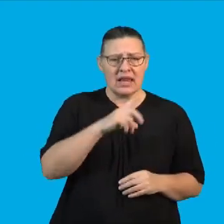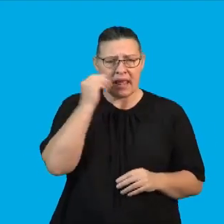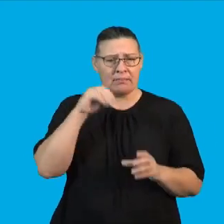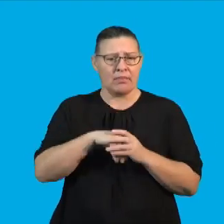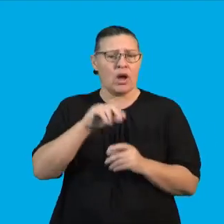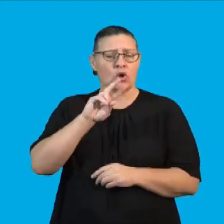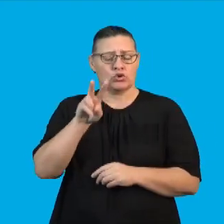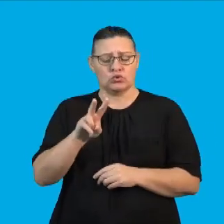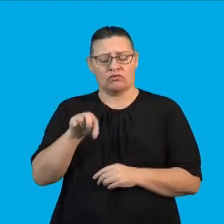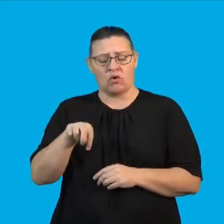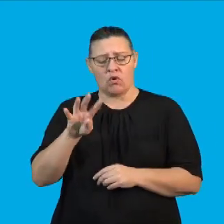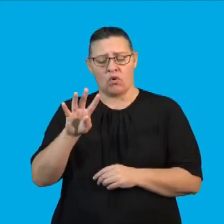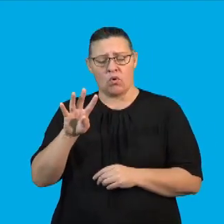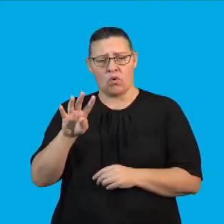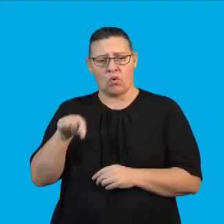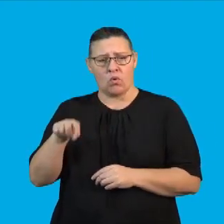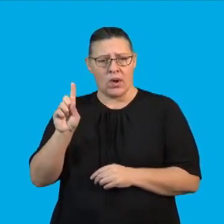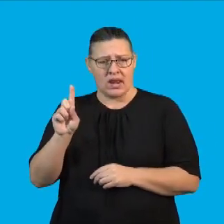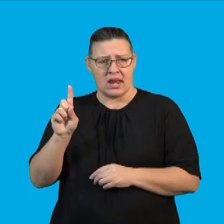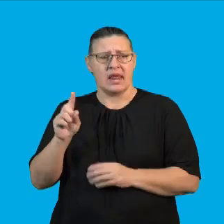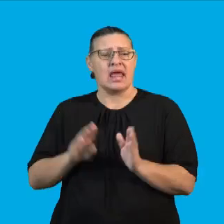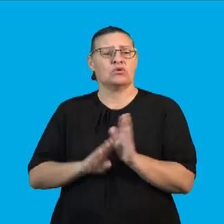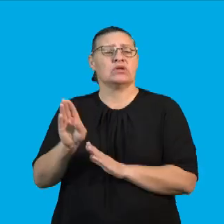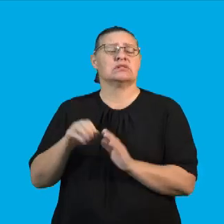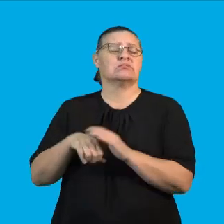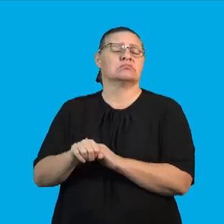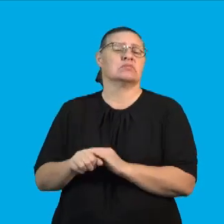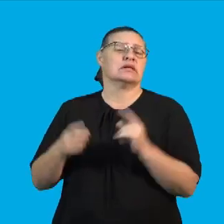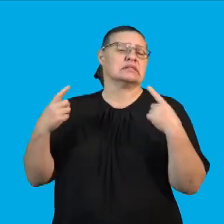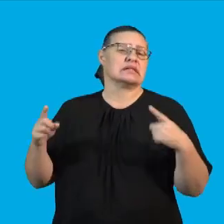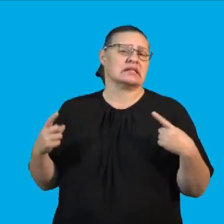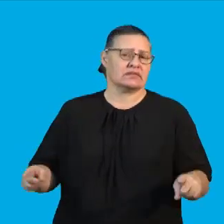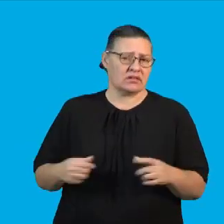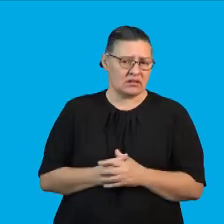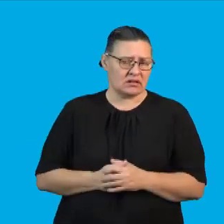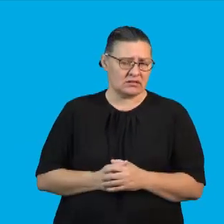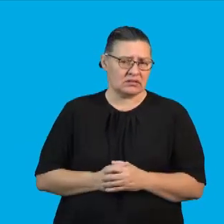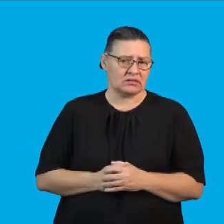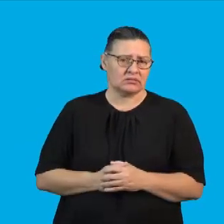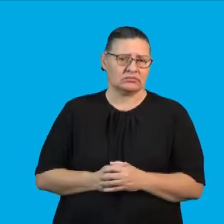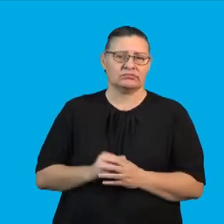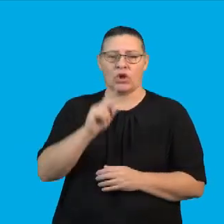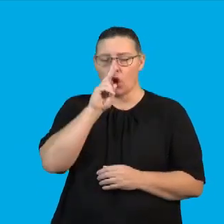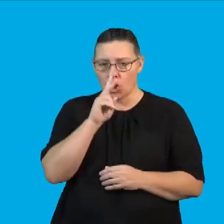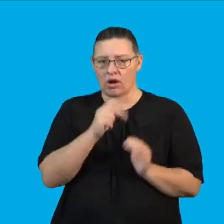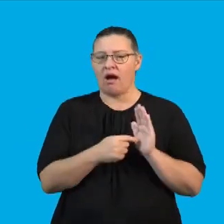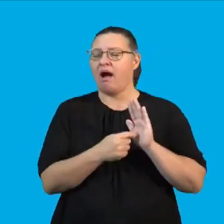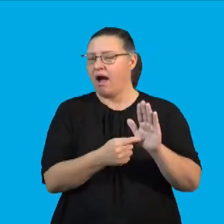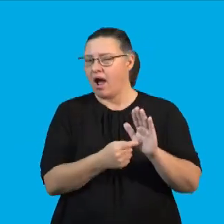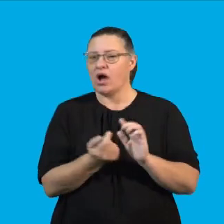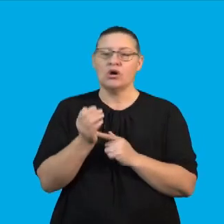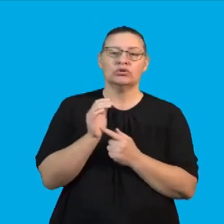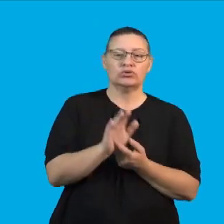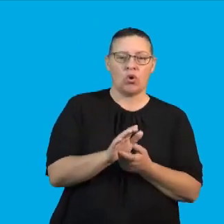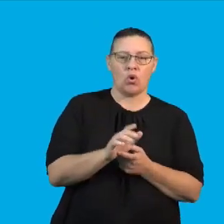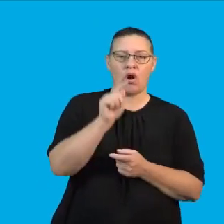type of fertilization named in question 241 increases reproductive success. So we are already looking at